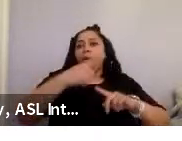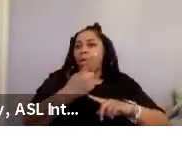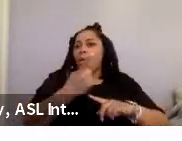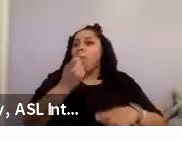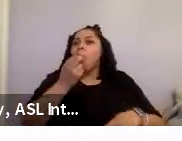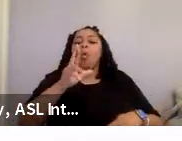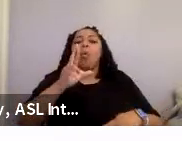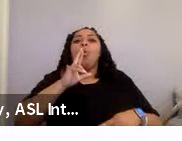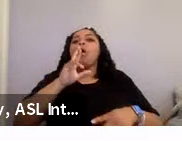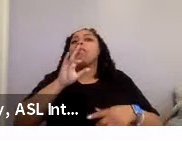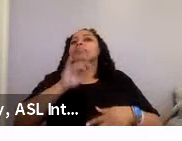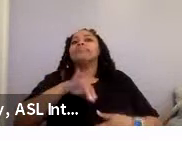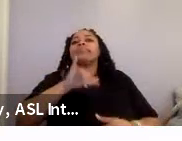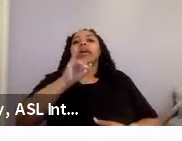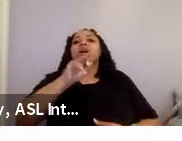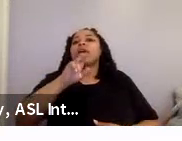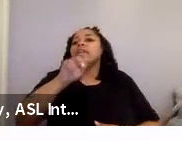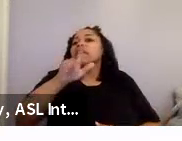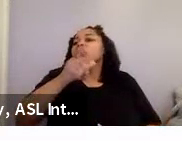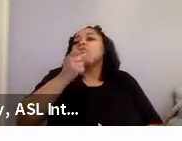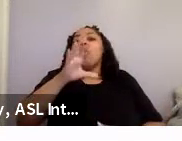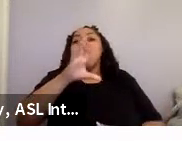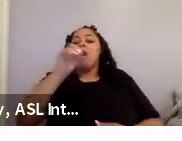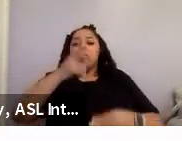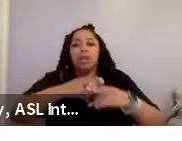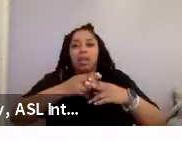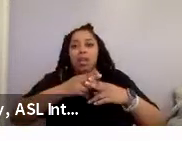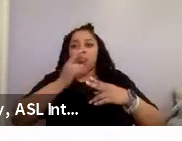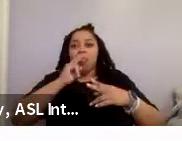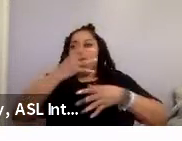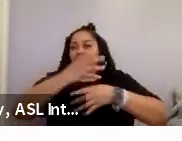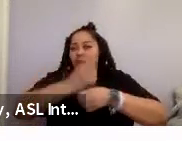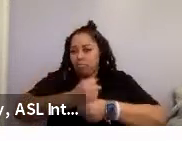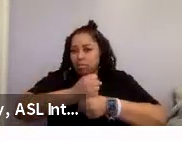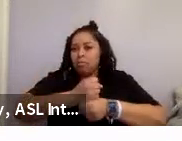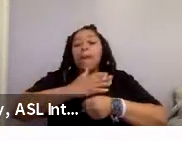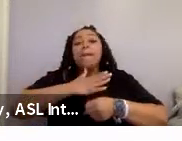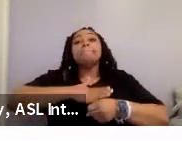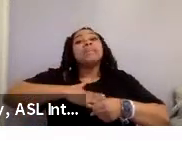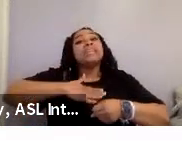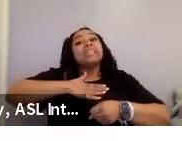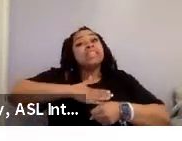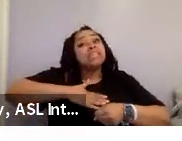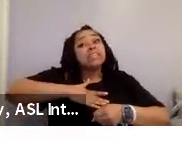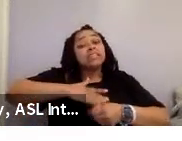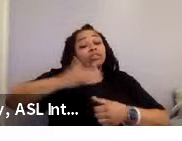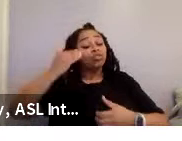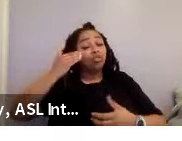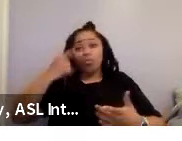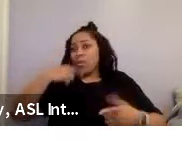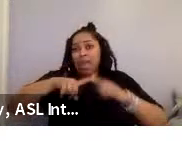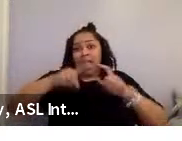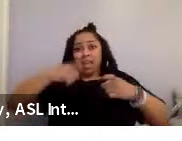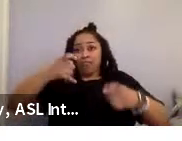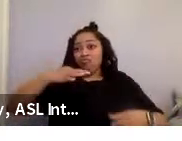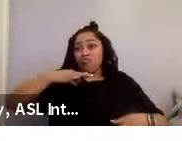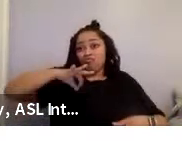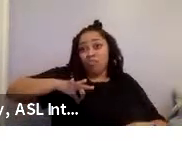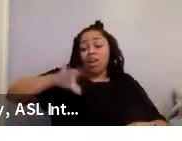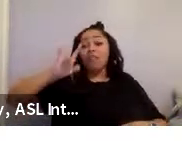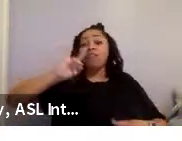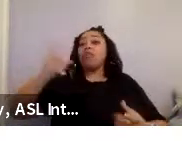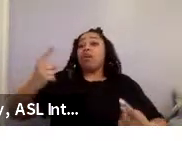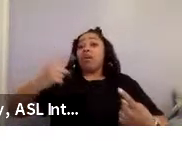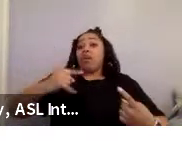an initial, or a company name, or an acronym or something. Please note that we will not be able to give you credit for attending